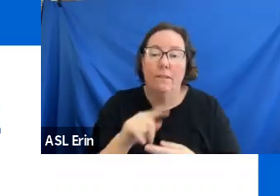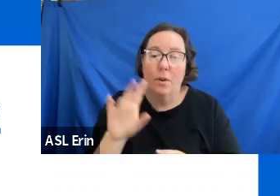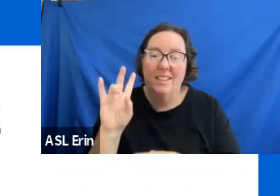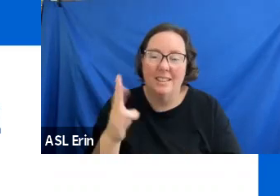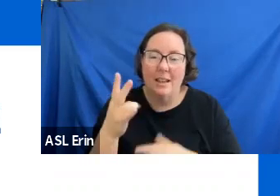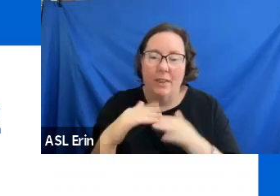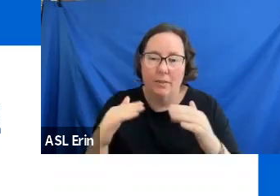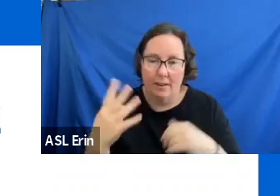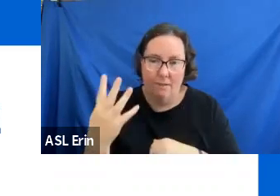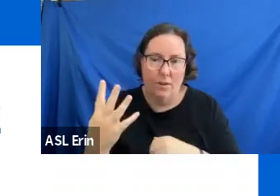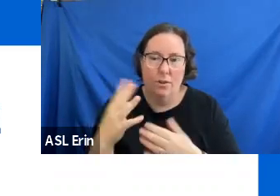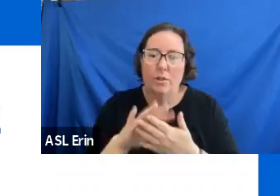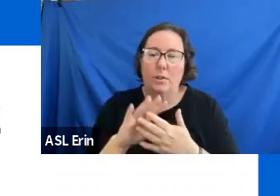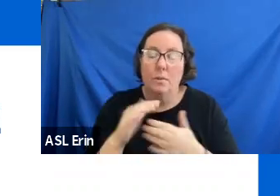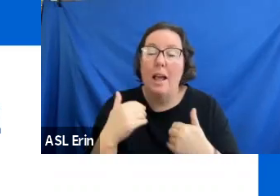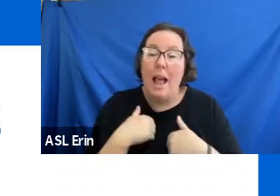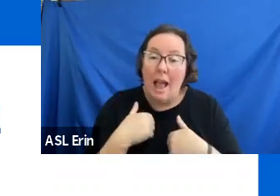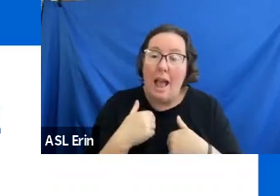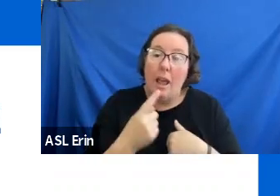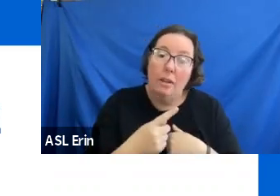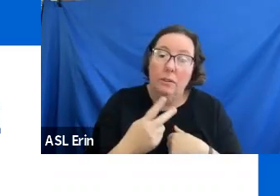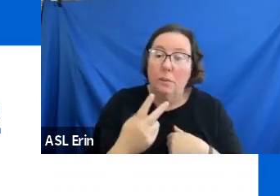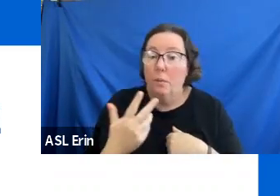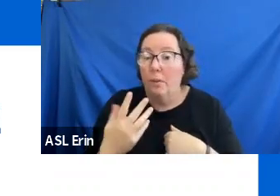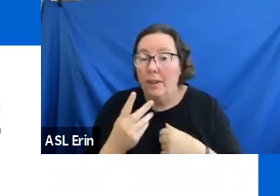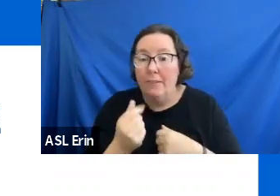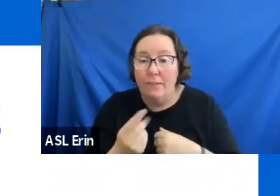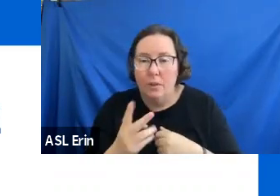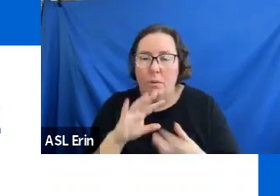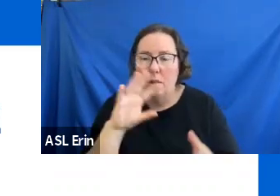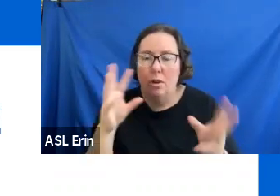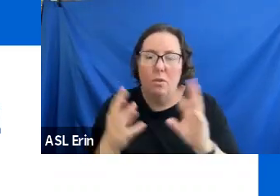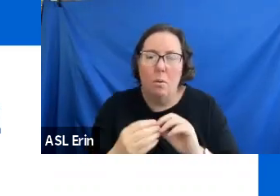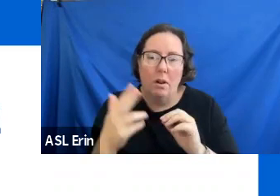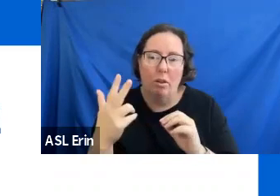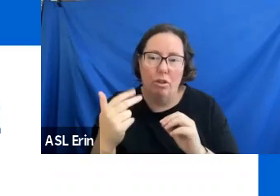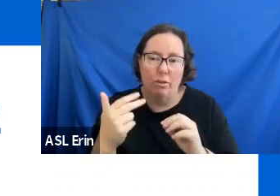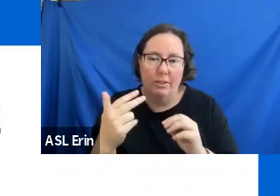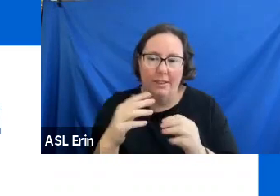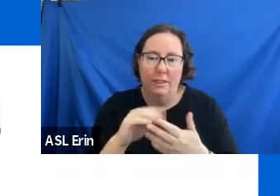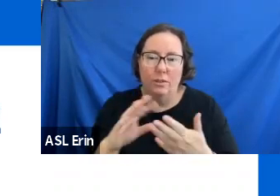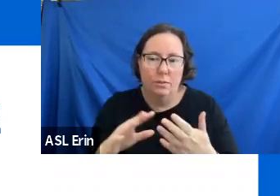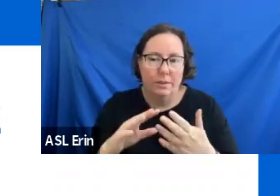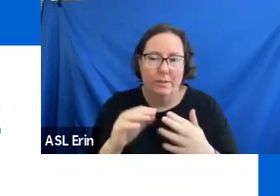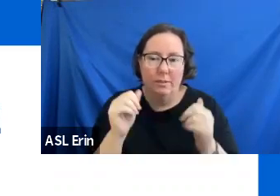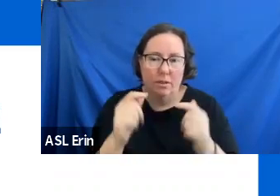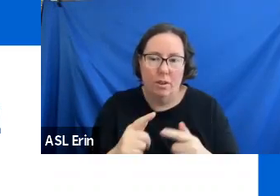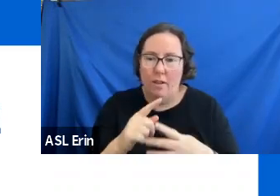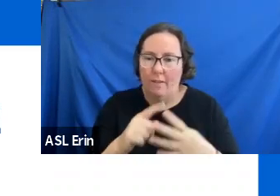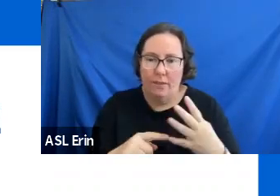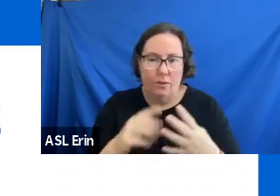schools that had applicants, 13 applicants across those 4 schools, none receiving